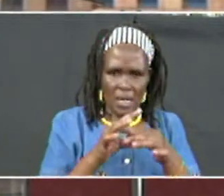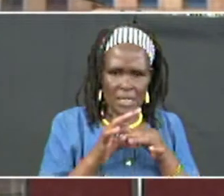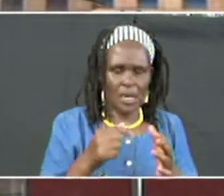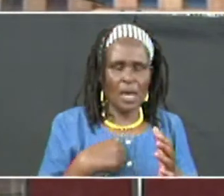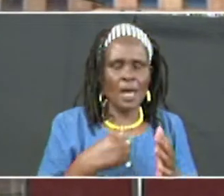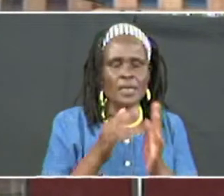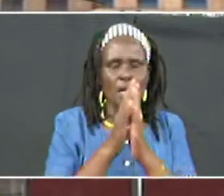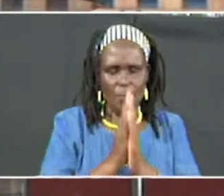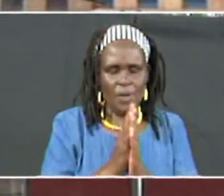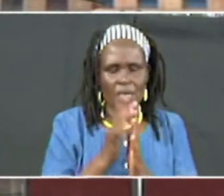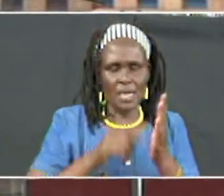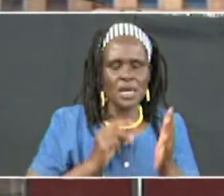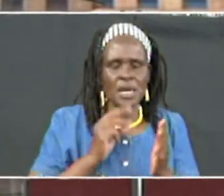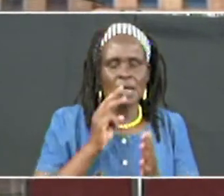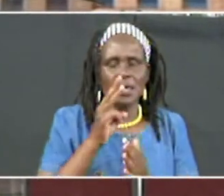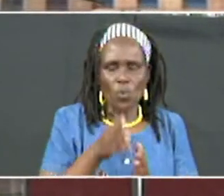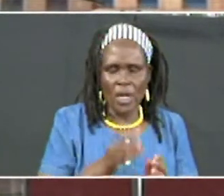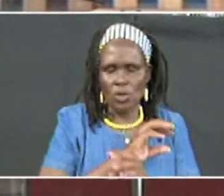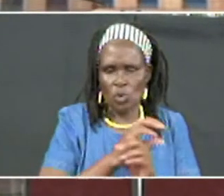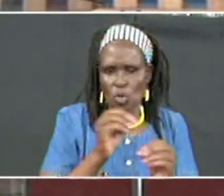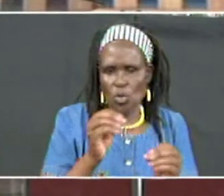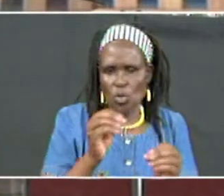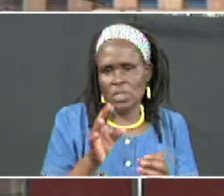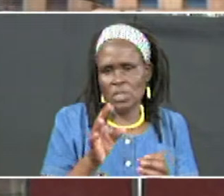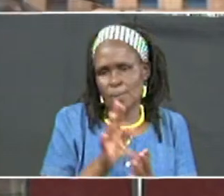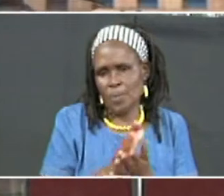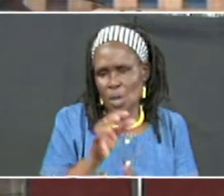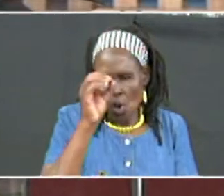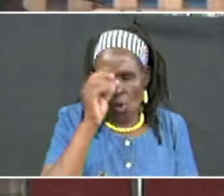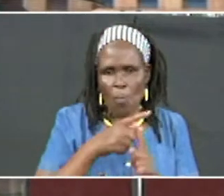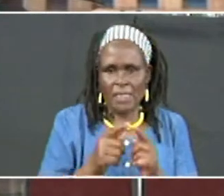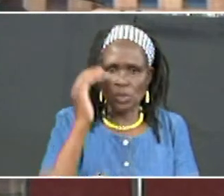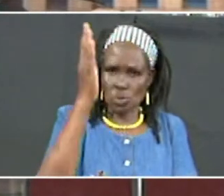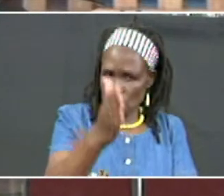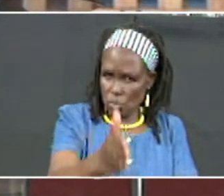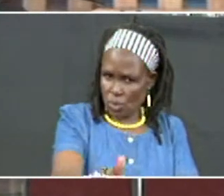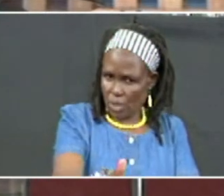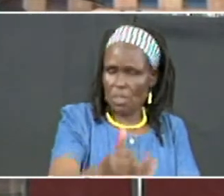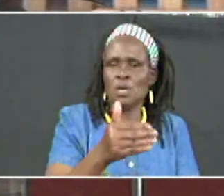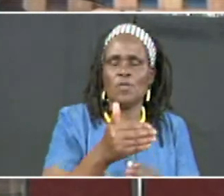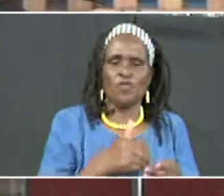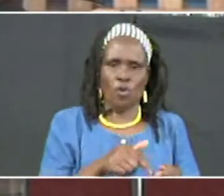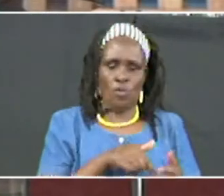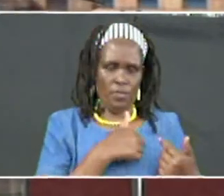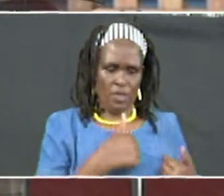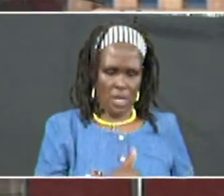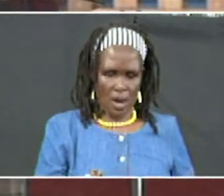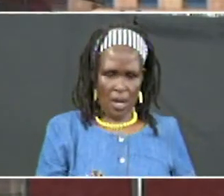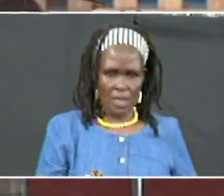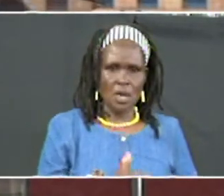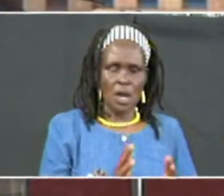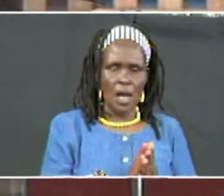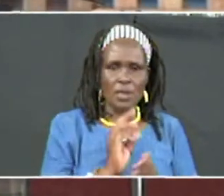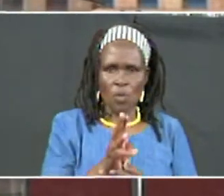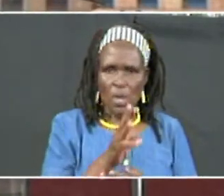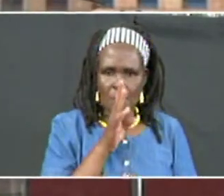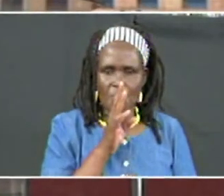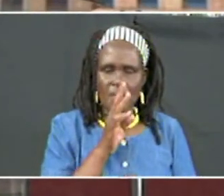will not be hollow, but rather straight from the heart. And will be the kind that will not